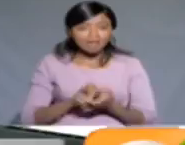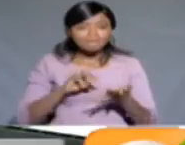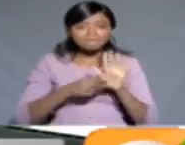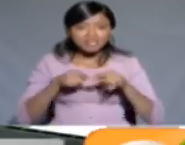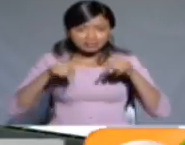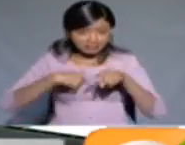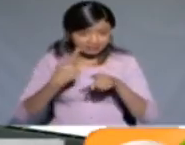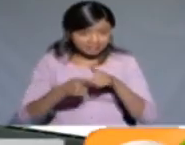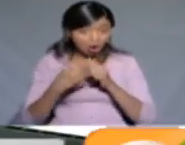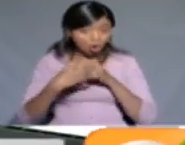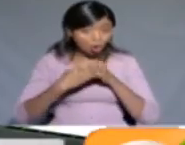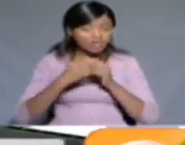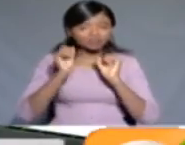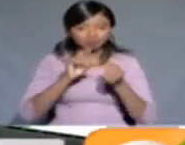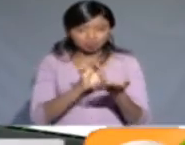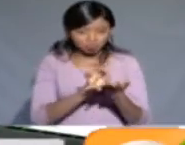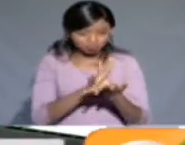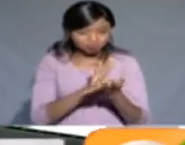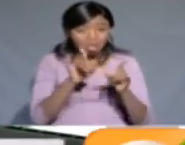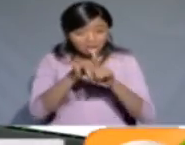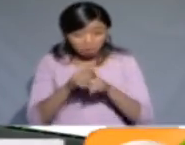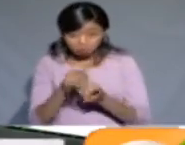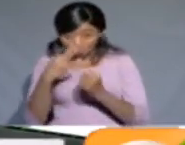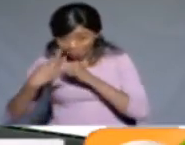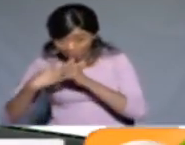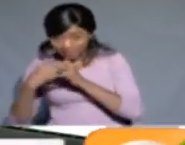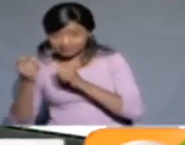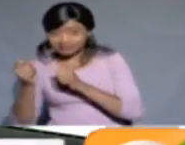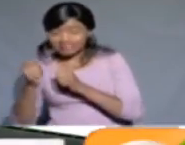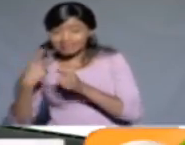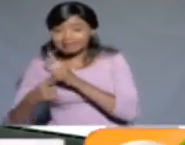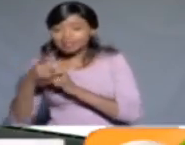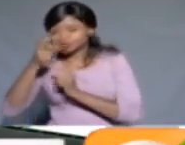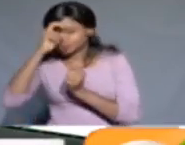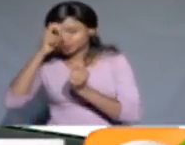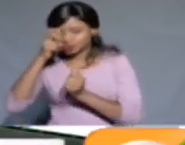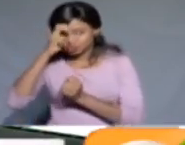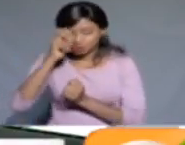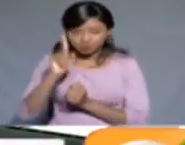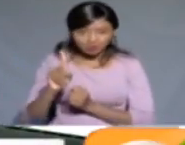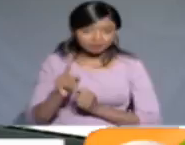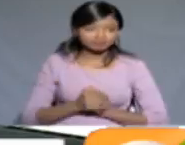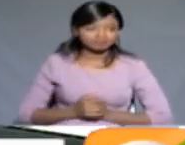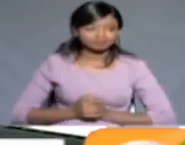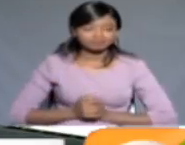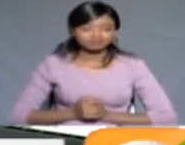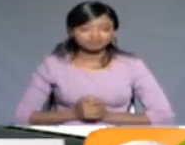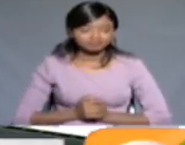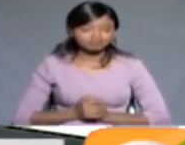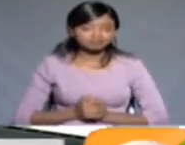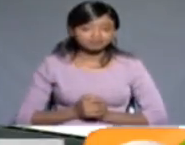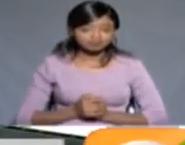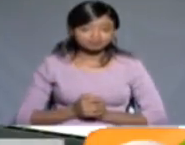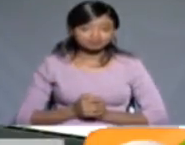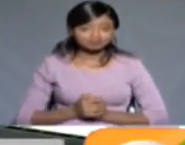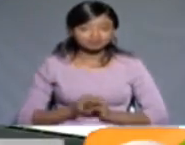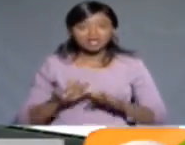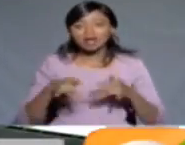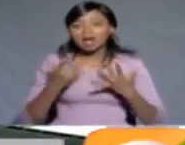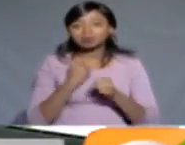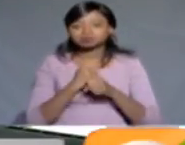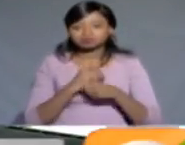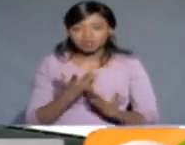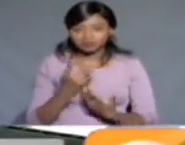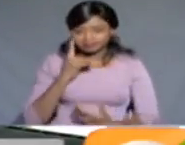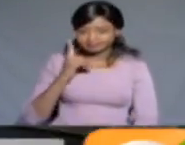of 2021 to recall your MP if you are not pleased with their performance. So here's how it all